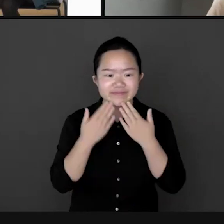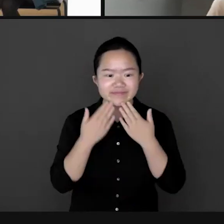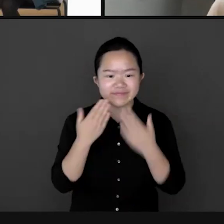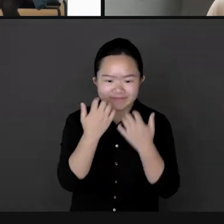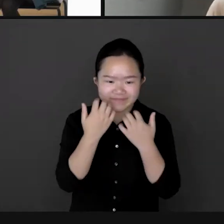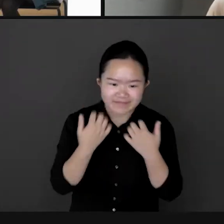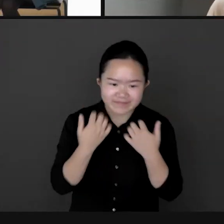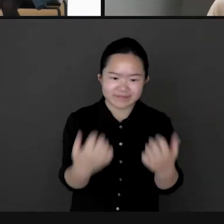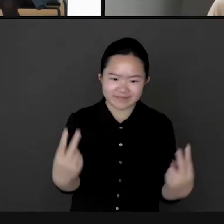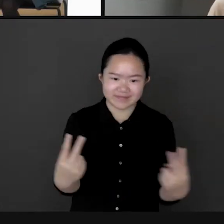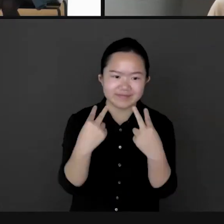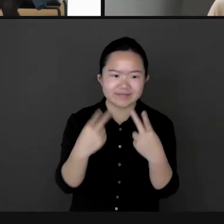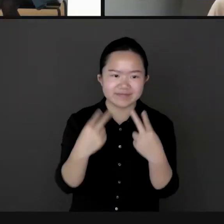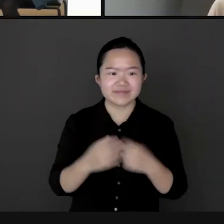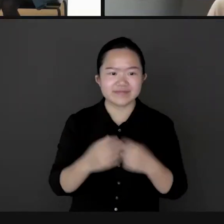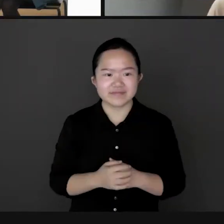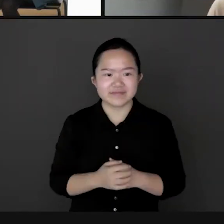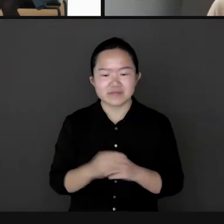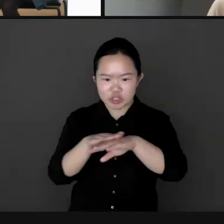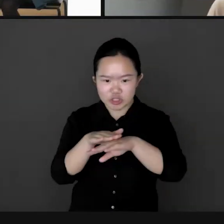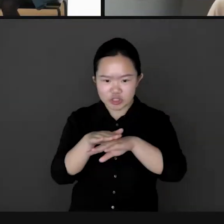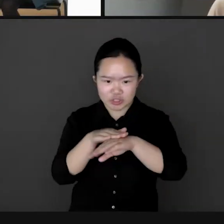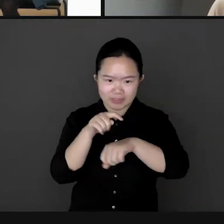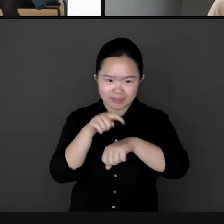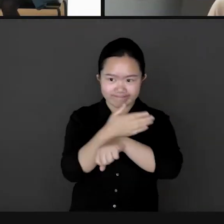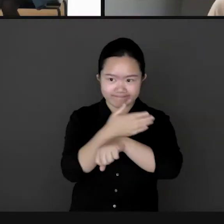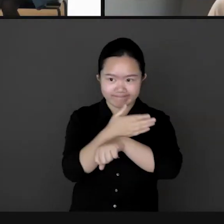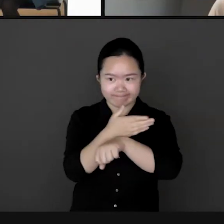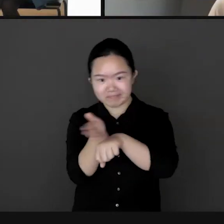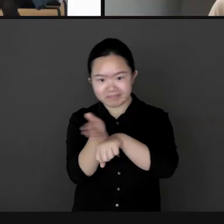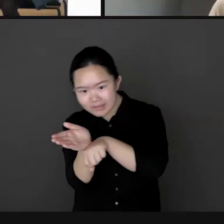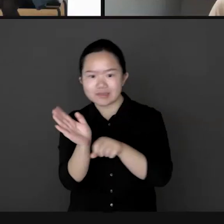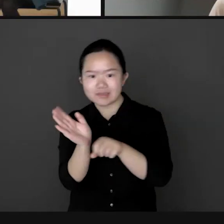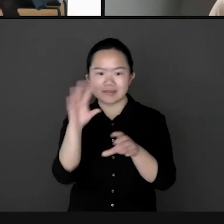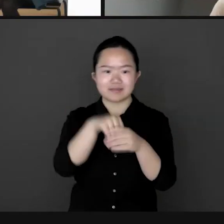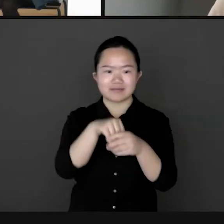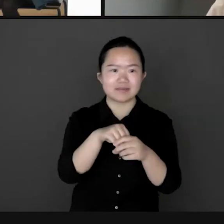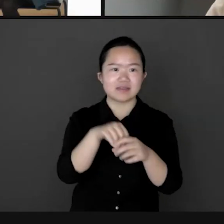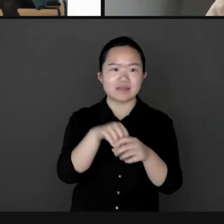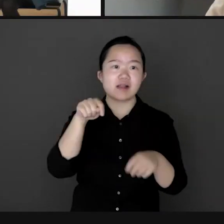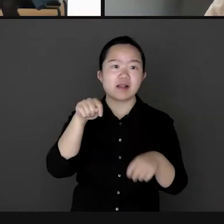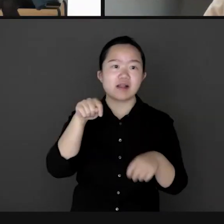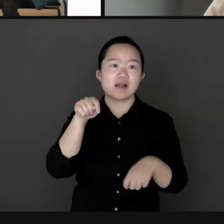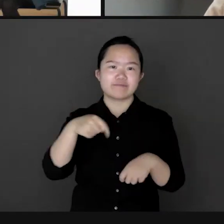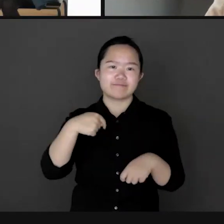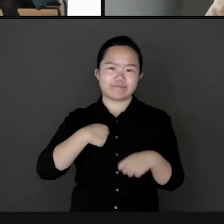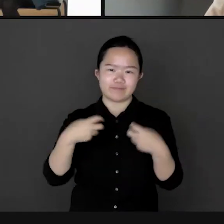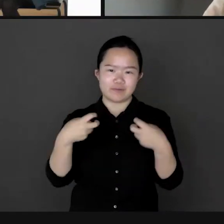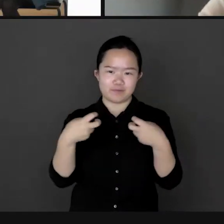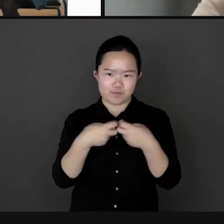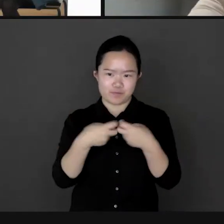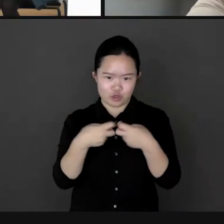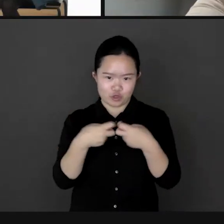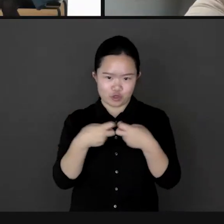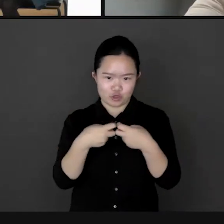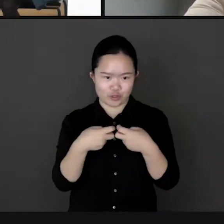in the day, but it's a busy day in Brussels. So as Susanna said, my name is Catherine and I'm working through